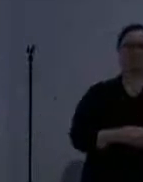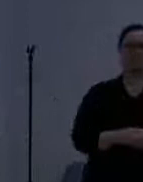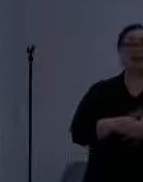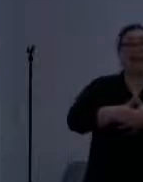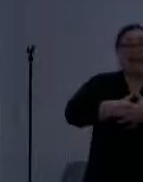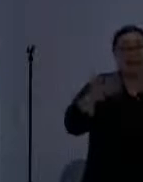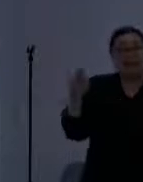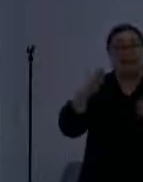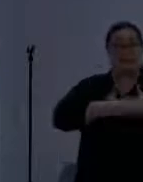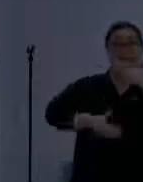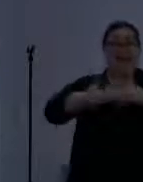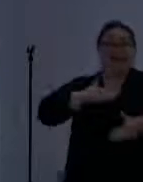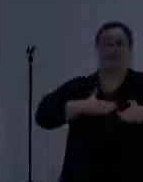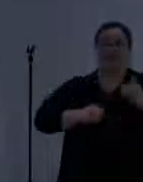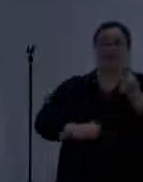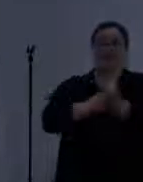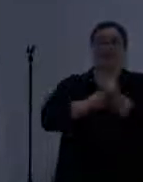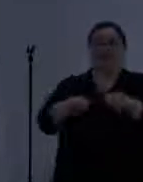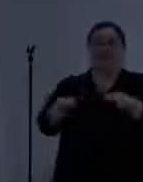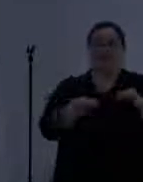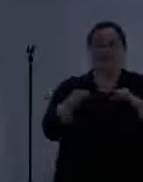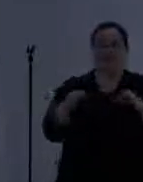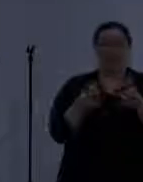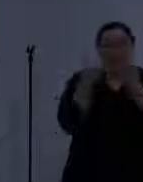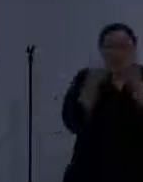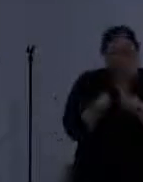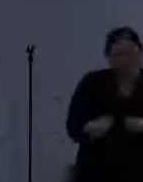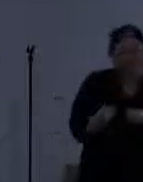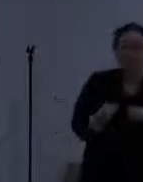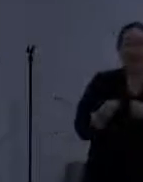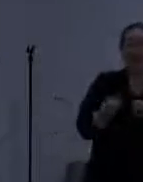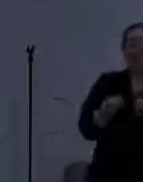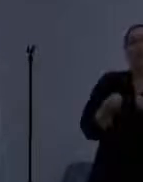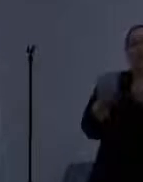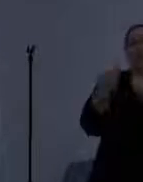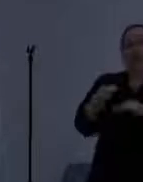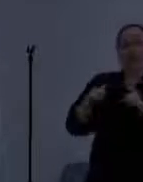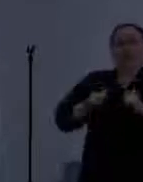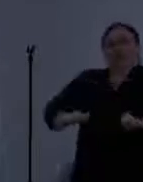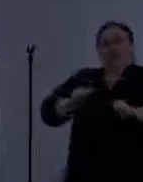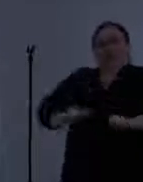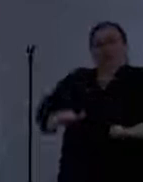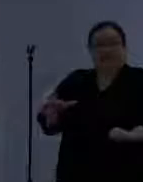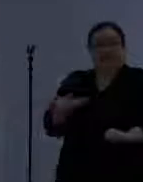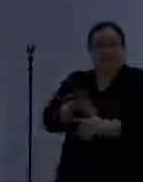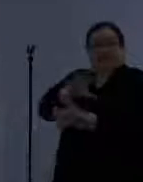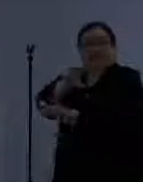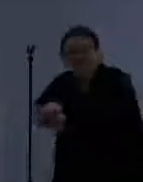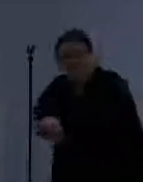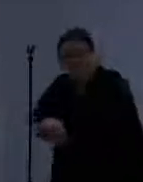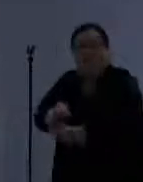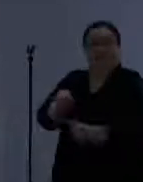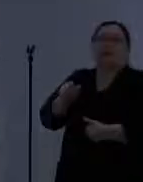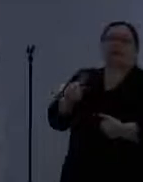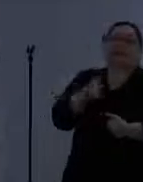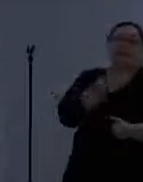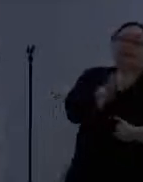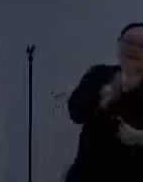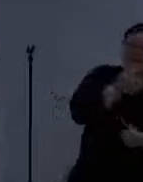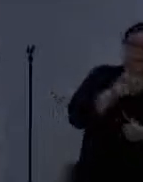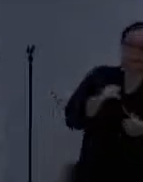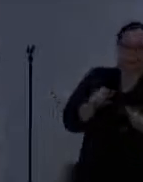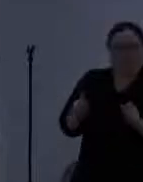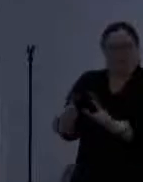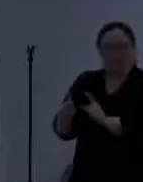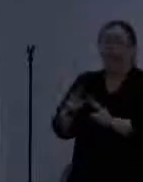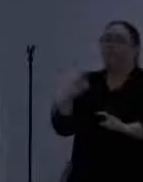behaviour support plan that has a restrictive practice in it needs to be authorised, and the